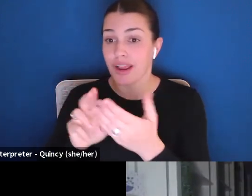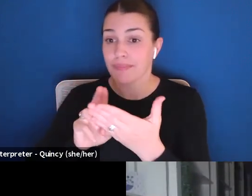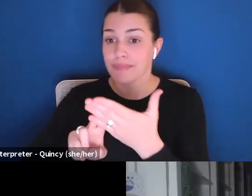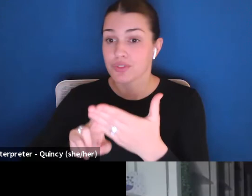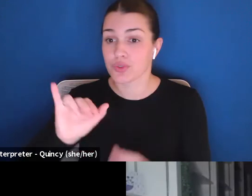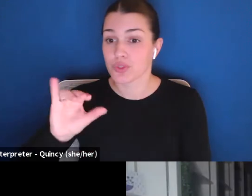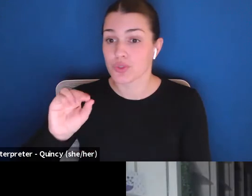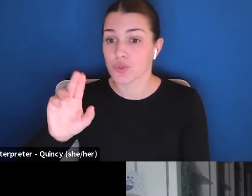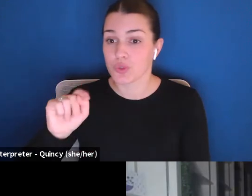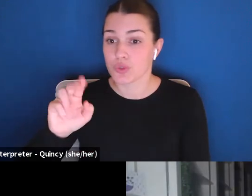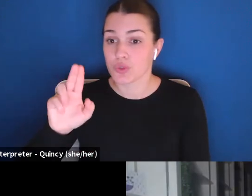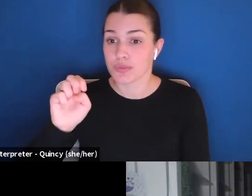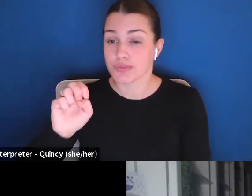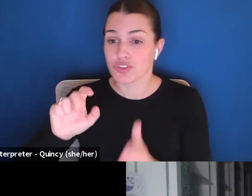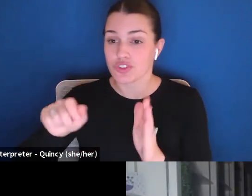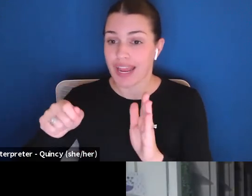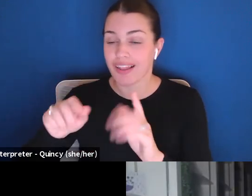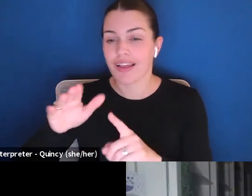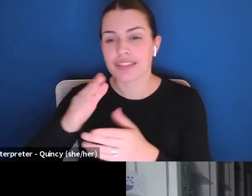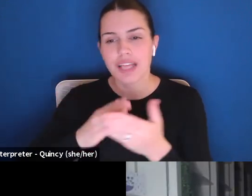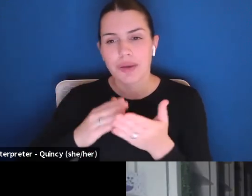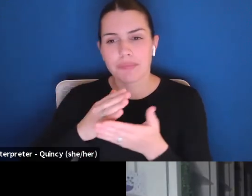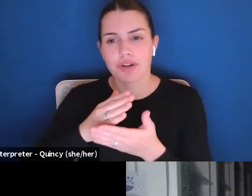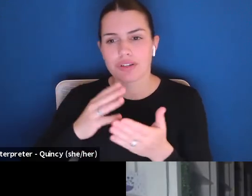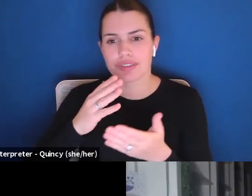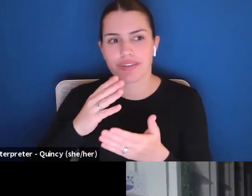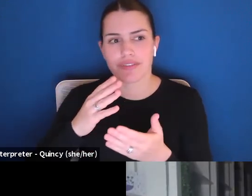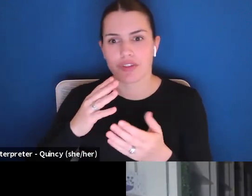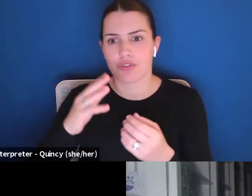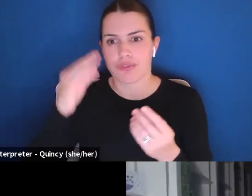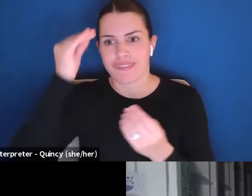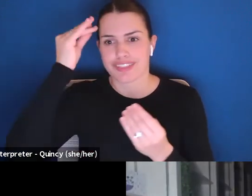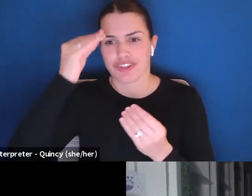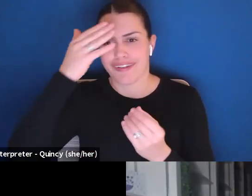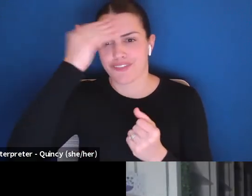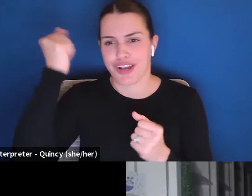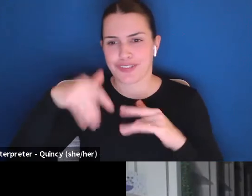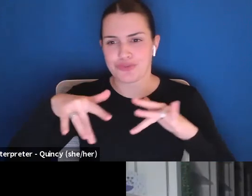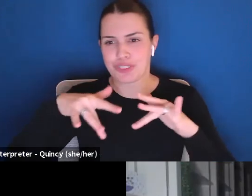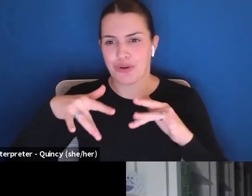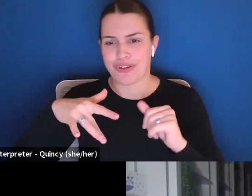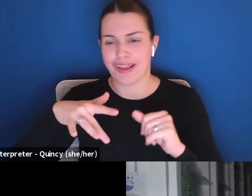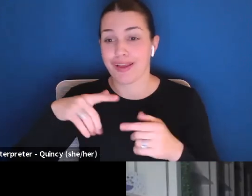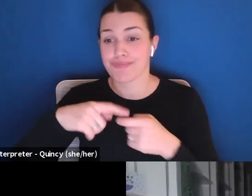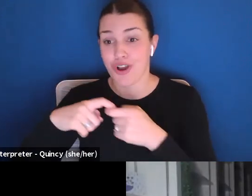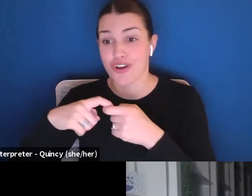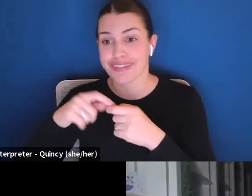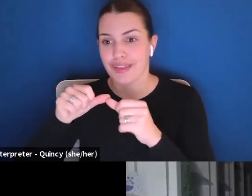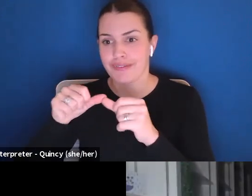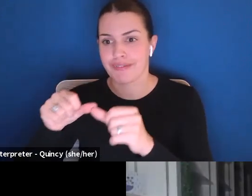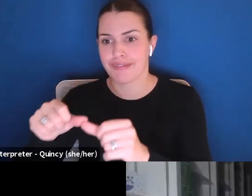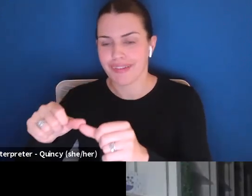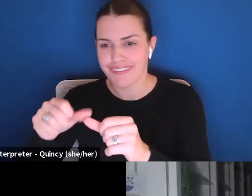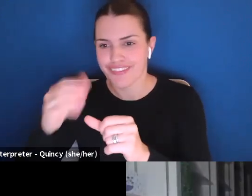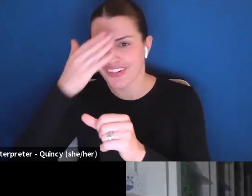of the reflection section, I forgot to click resume recording, so I apologize for that because some of that was really, really great. So I might